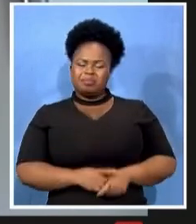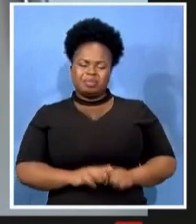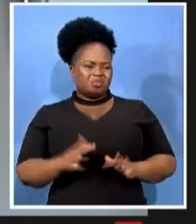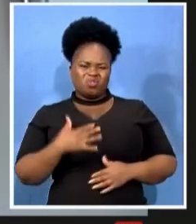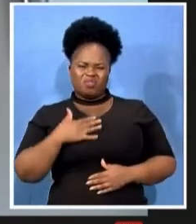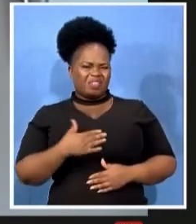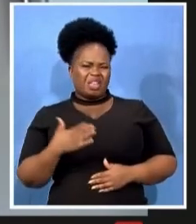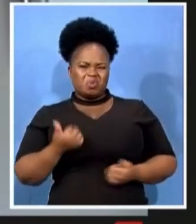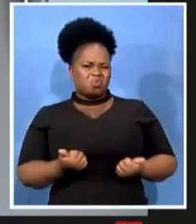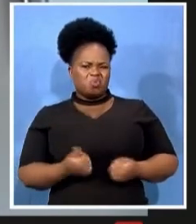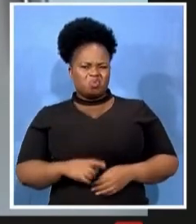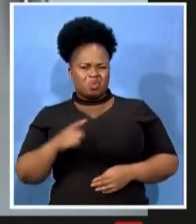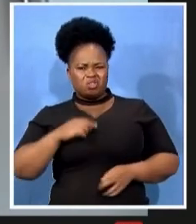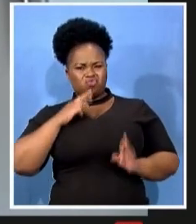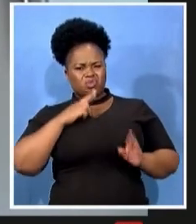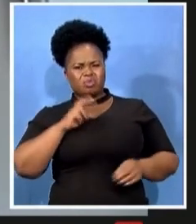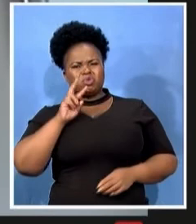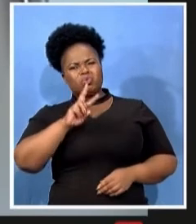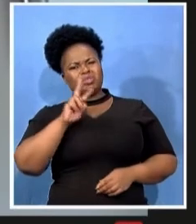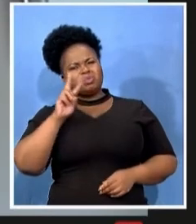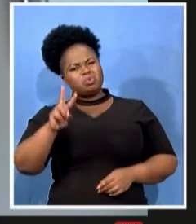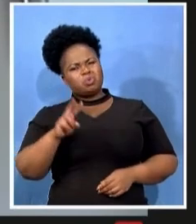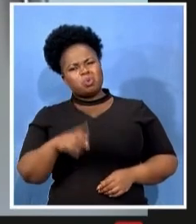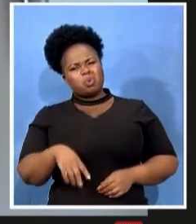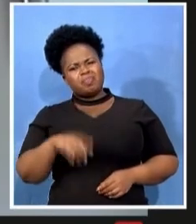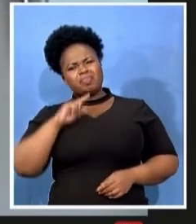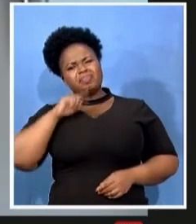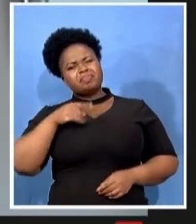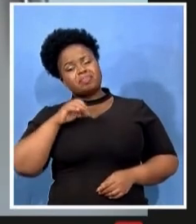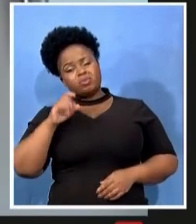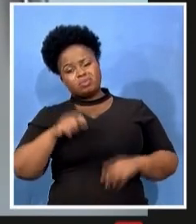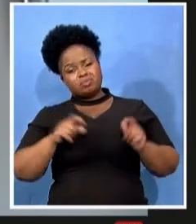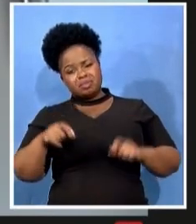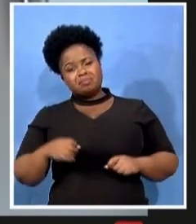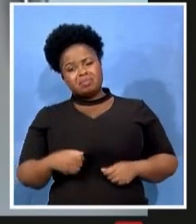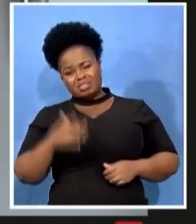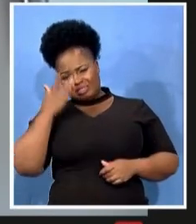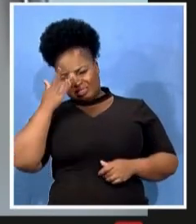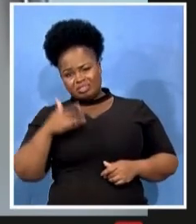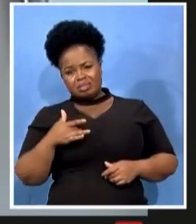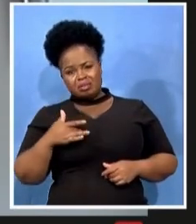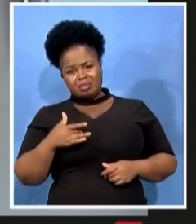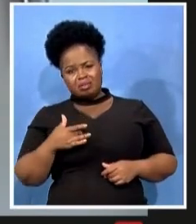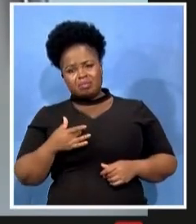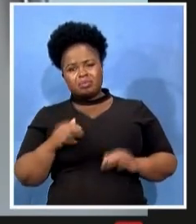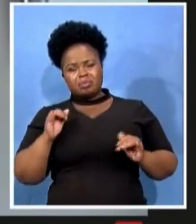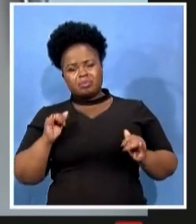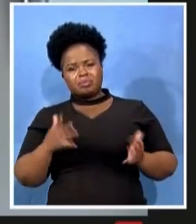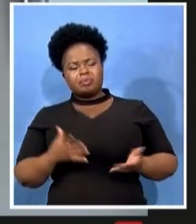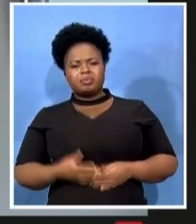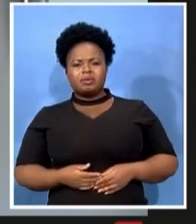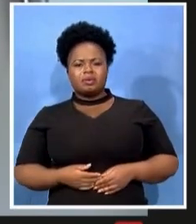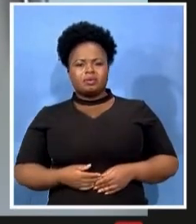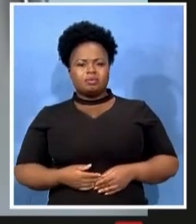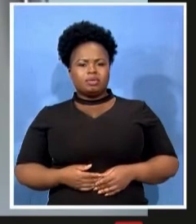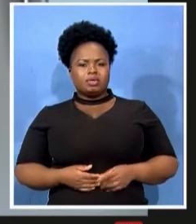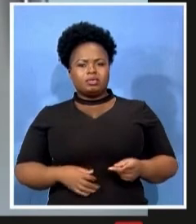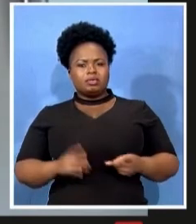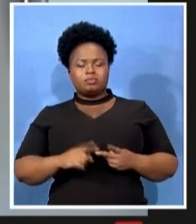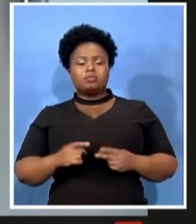almost 22,000 cases, new cases being reported on yesterday, which is hugely disturbing